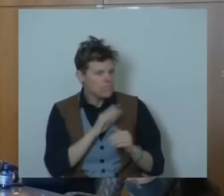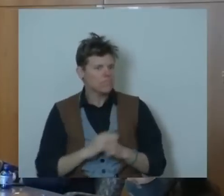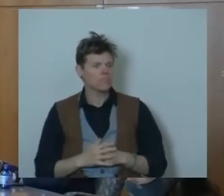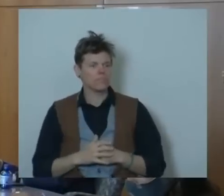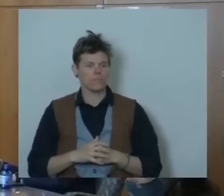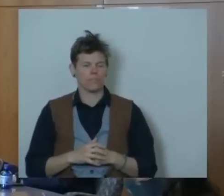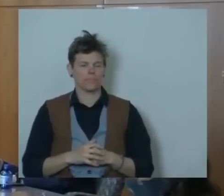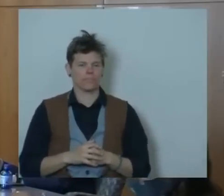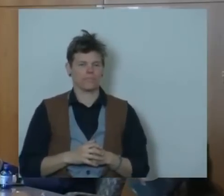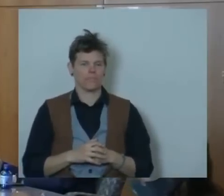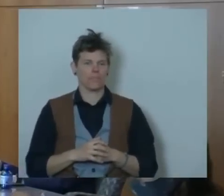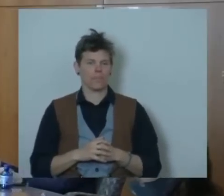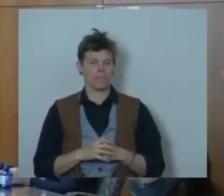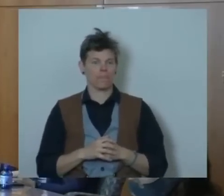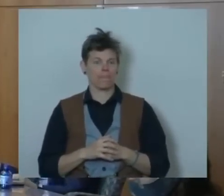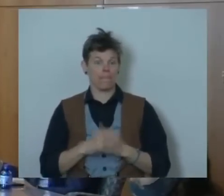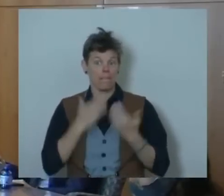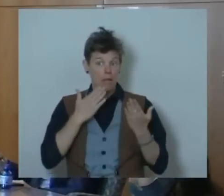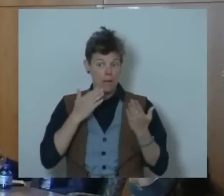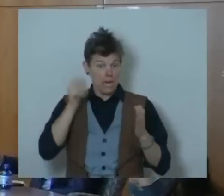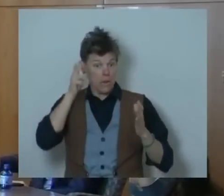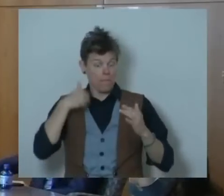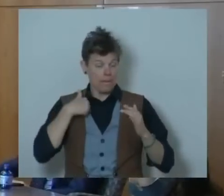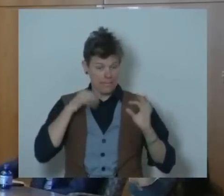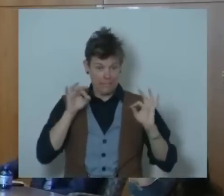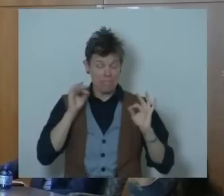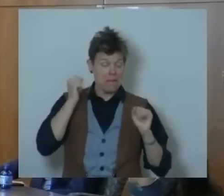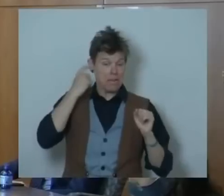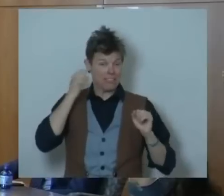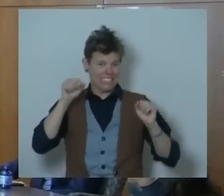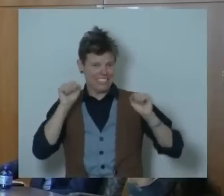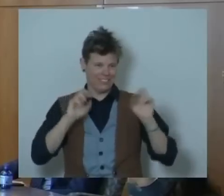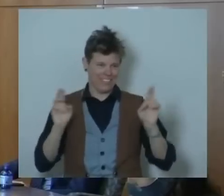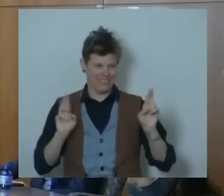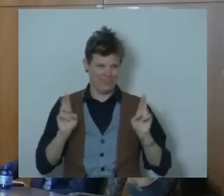Hey, can you hear me? We sure can. Go right ahead.